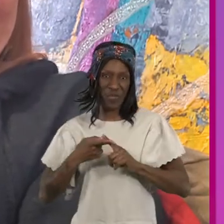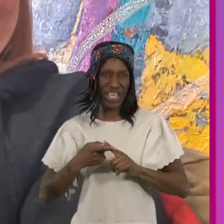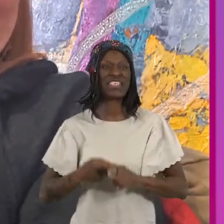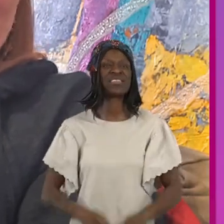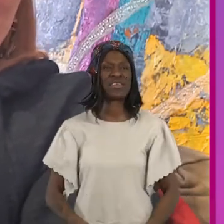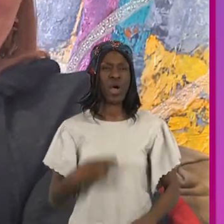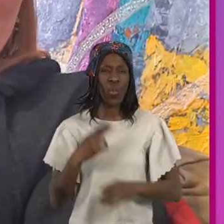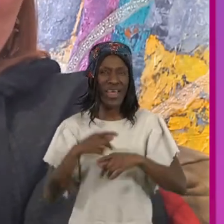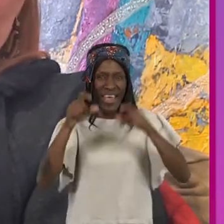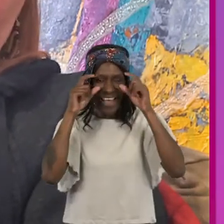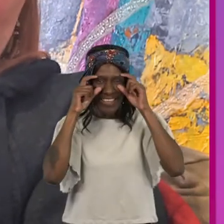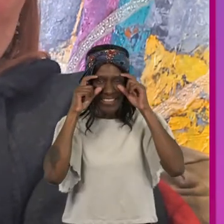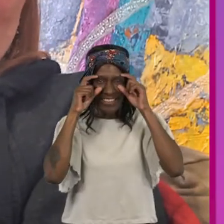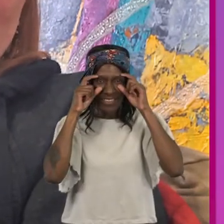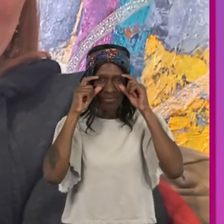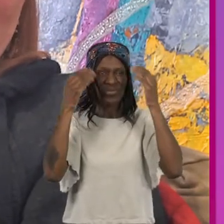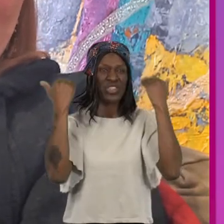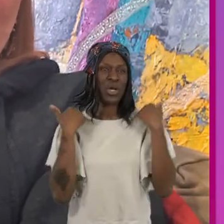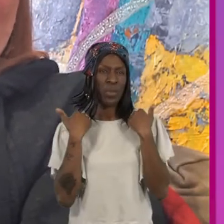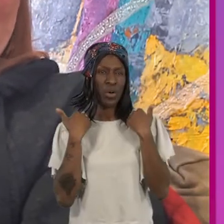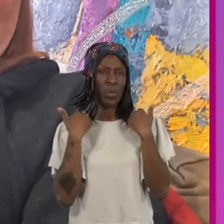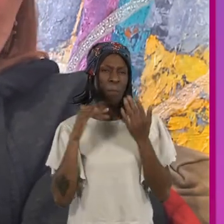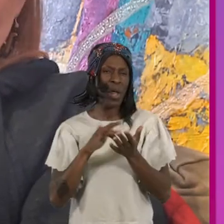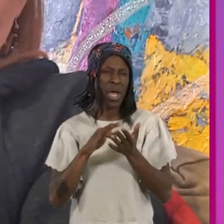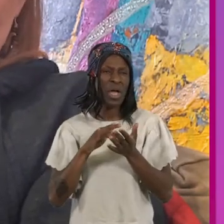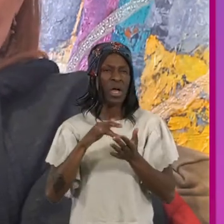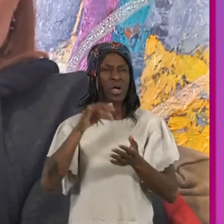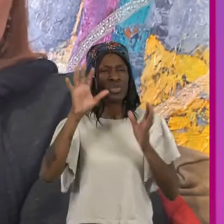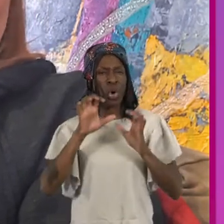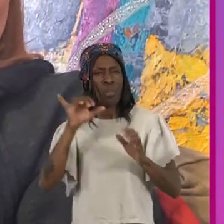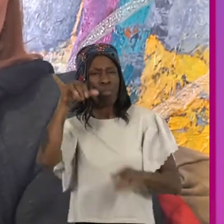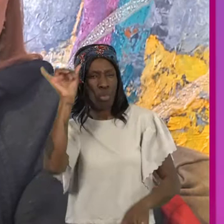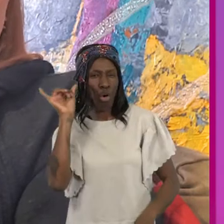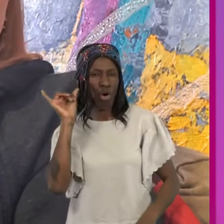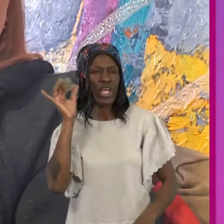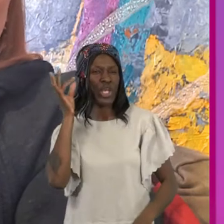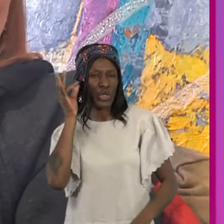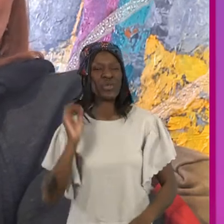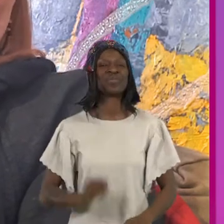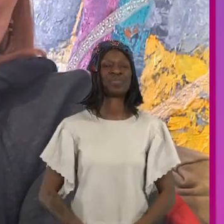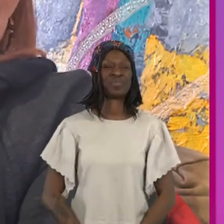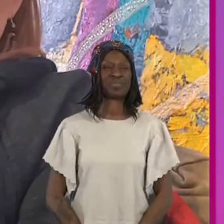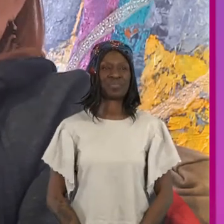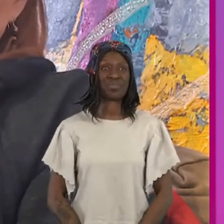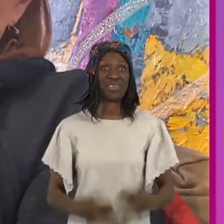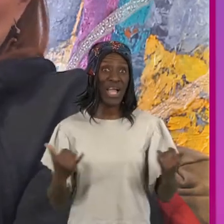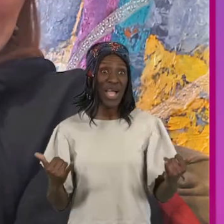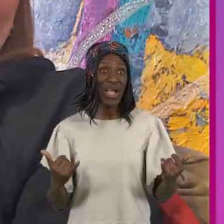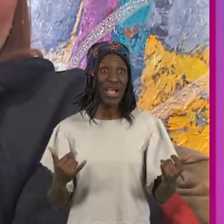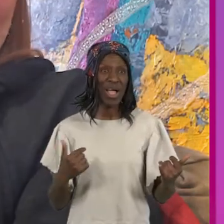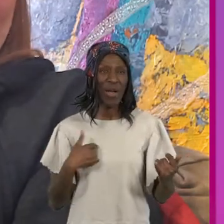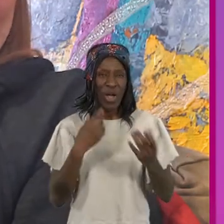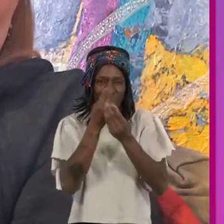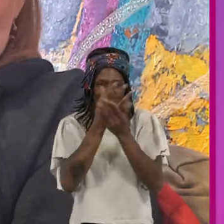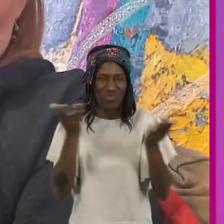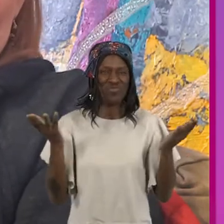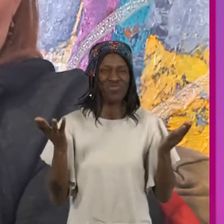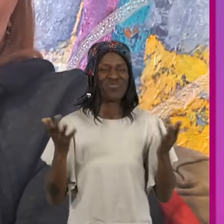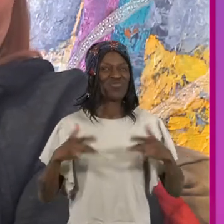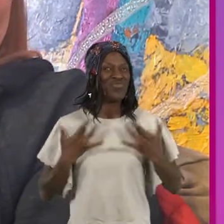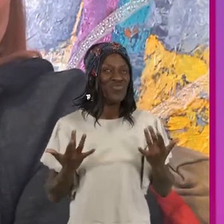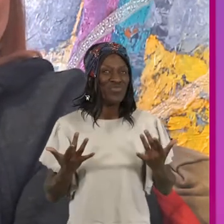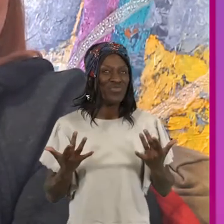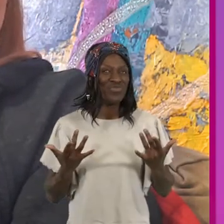Jennifer Haney. I wear glasses and have medium-length dark blonde hair. So here to give you a little